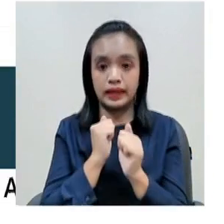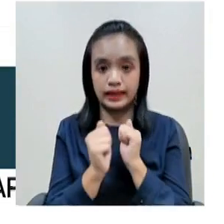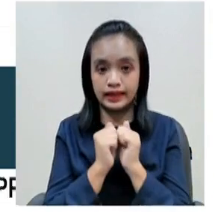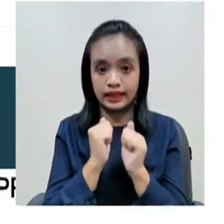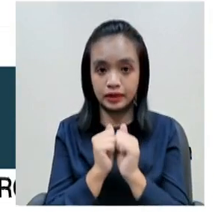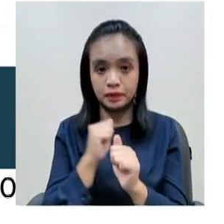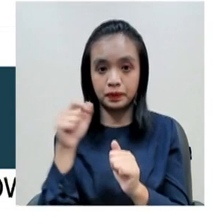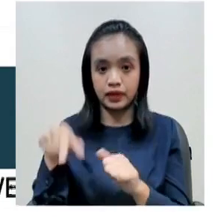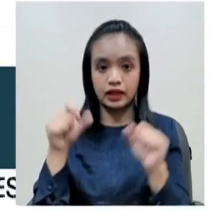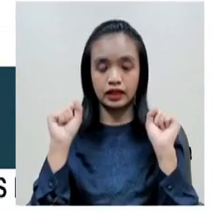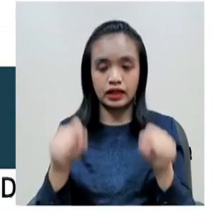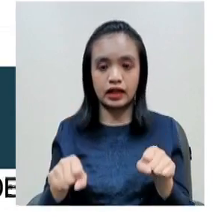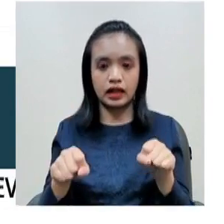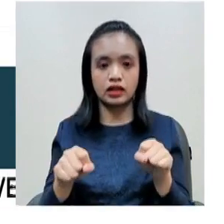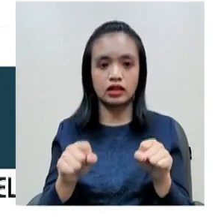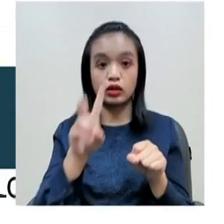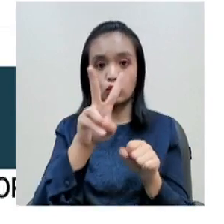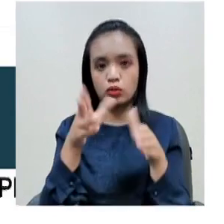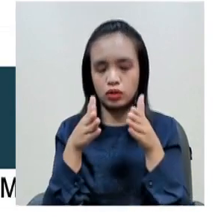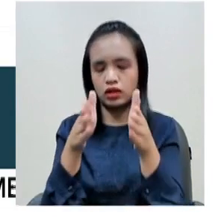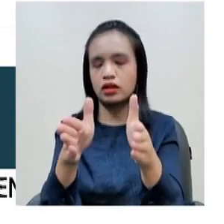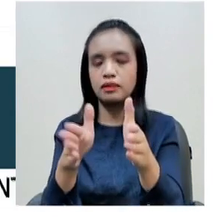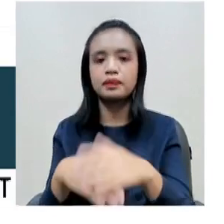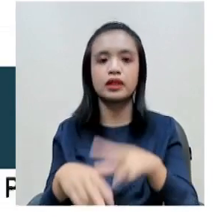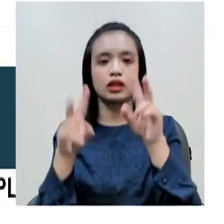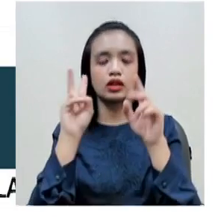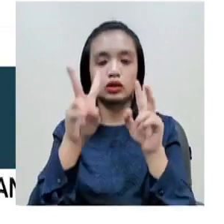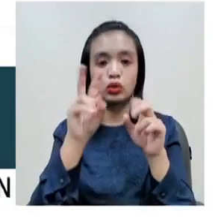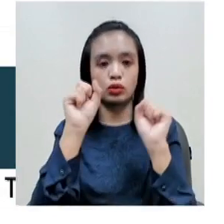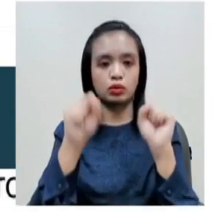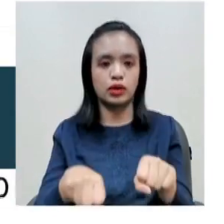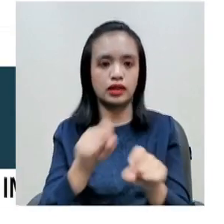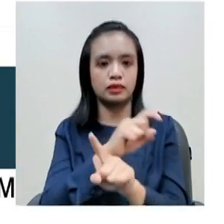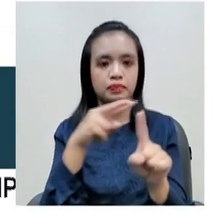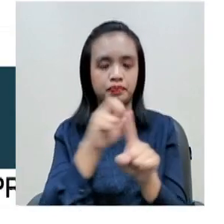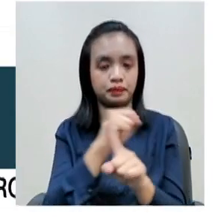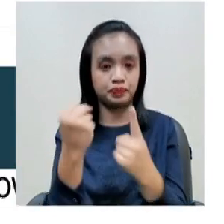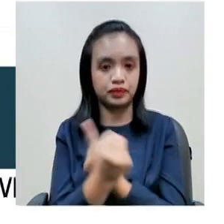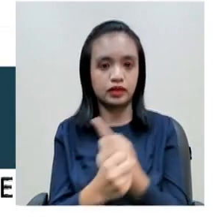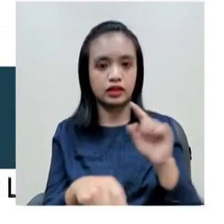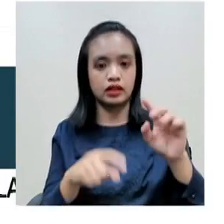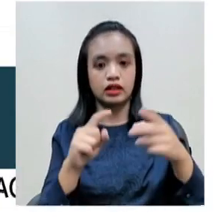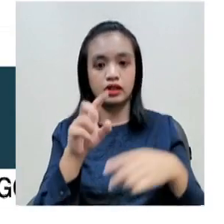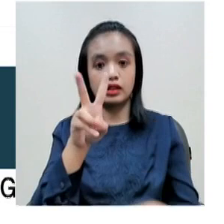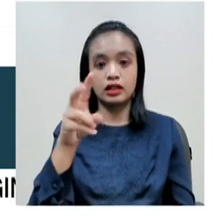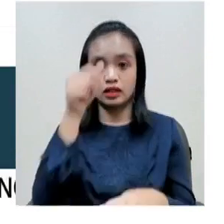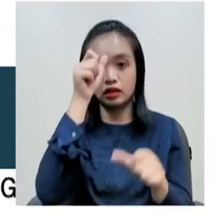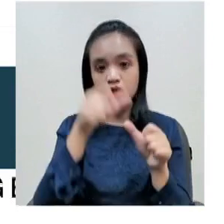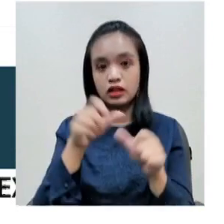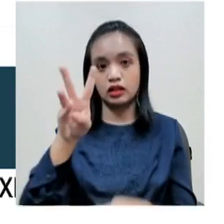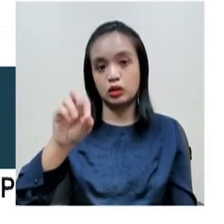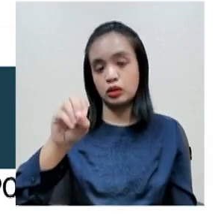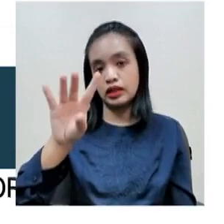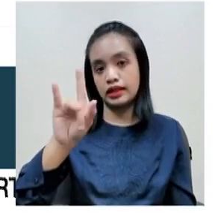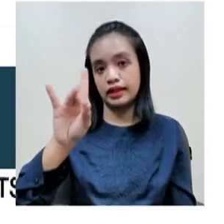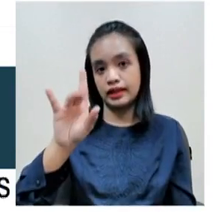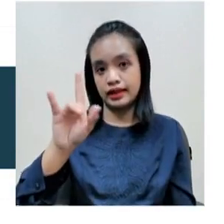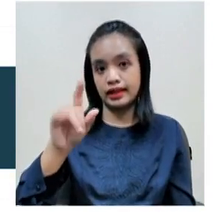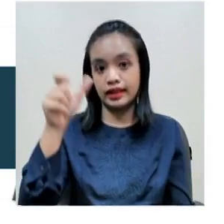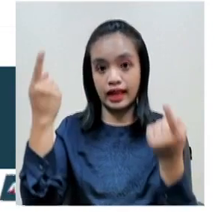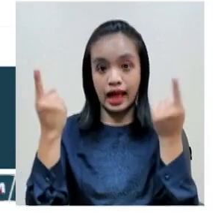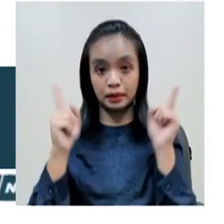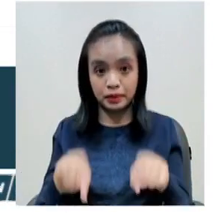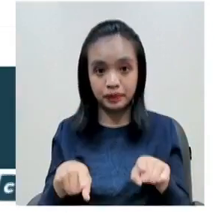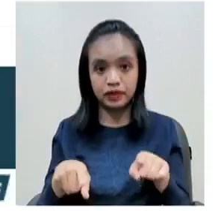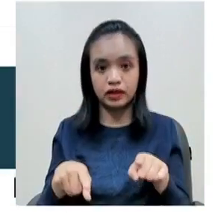can progress in two ways. There are two scenarios that we are looking at. The first is the 2018 scenario in which